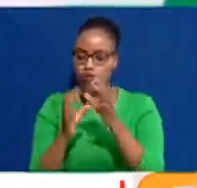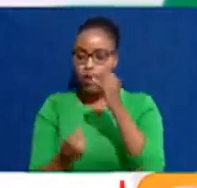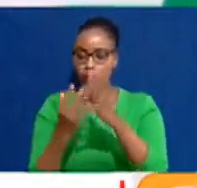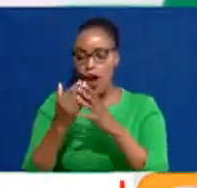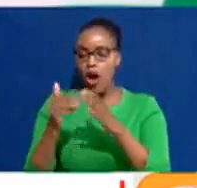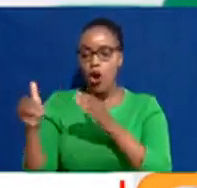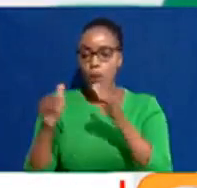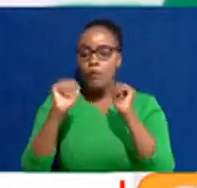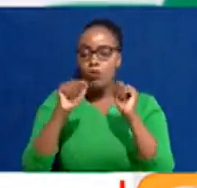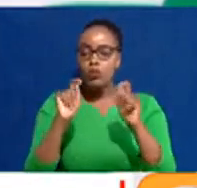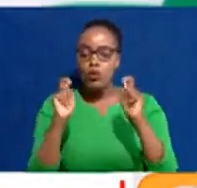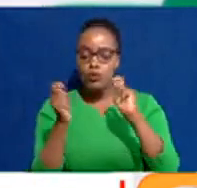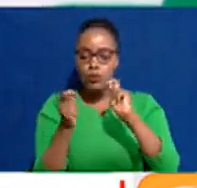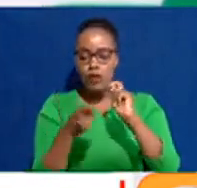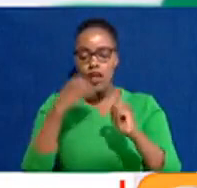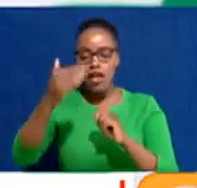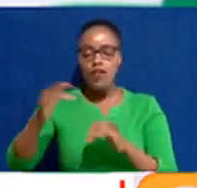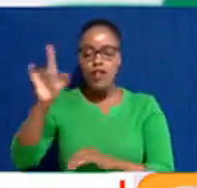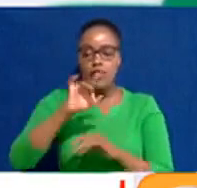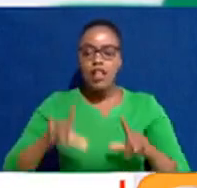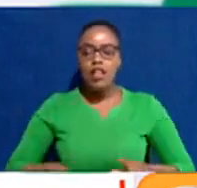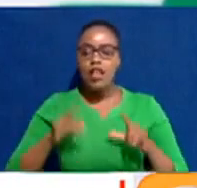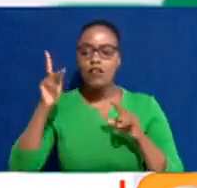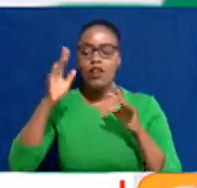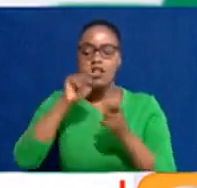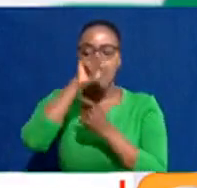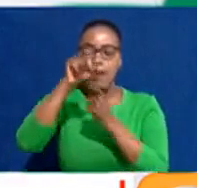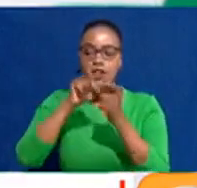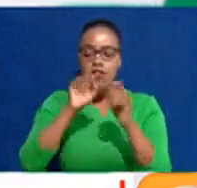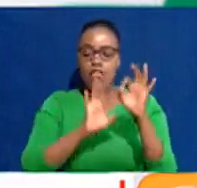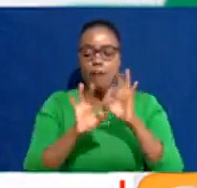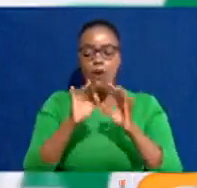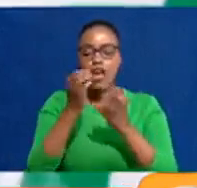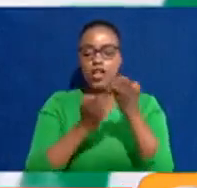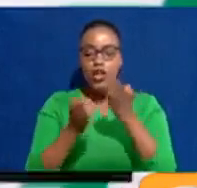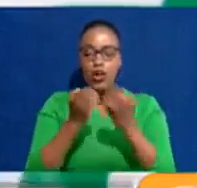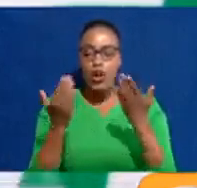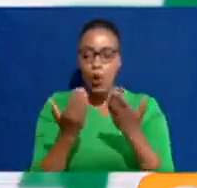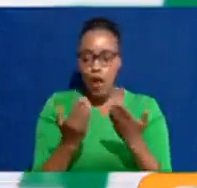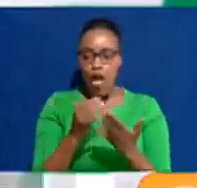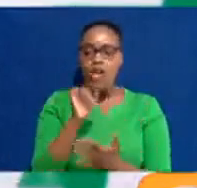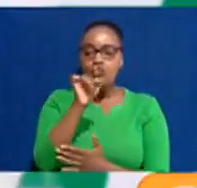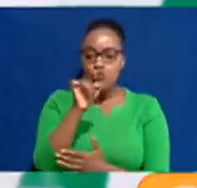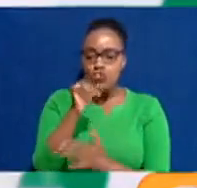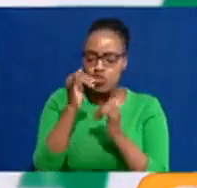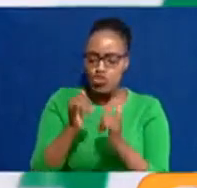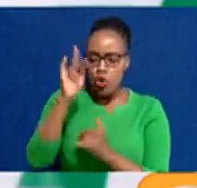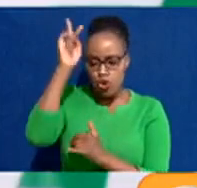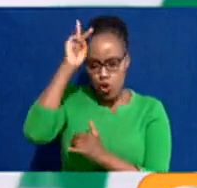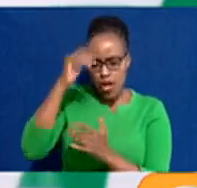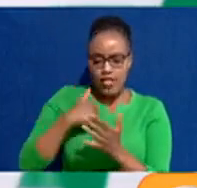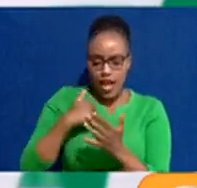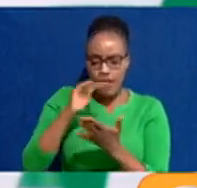that will help transform the everyday lives of Kenyans, particularly in a modern economy where new knowledge plays a central